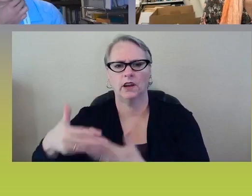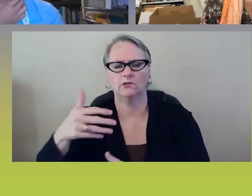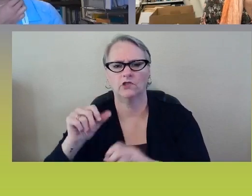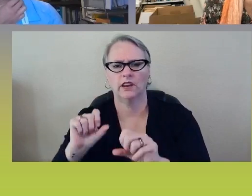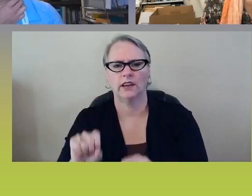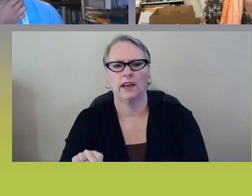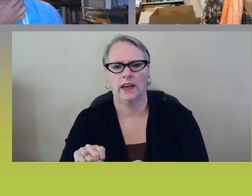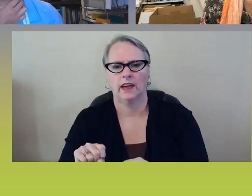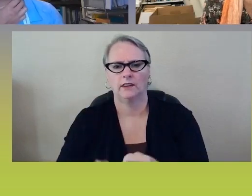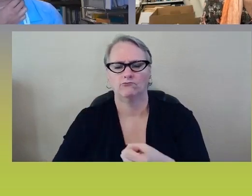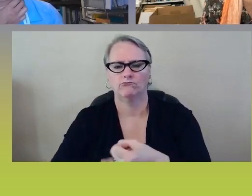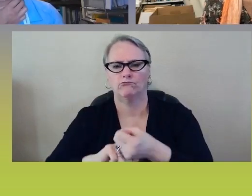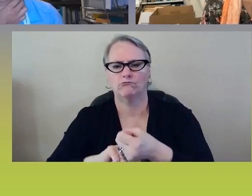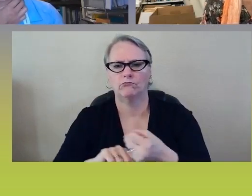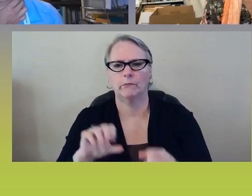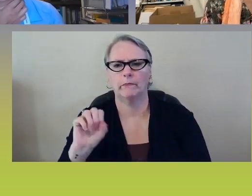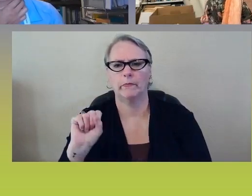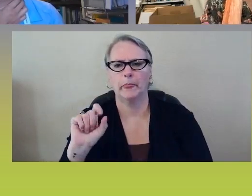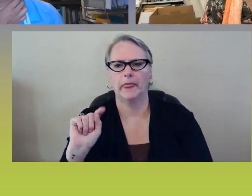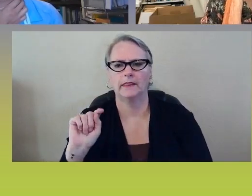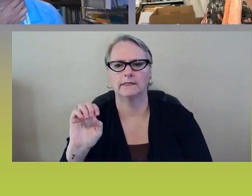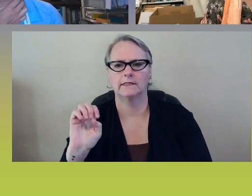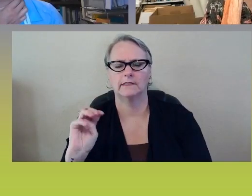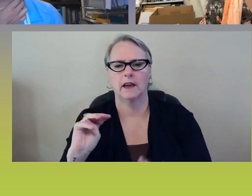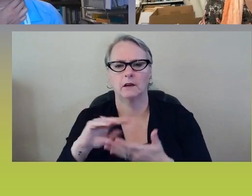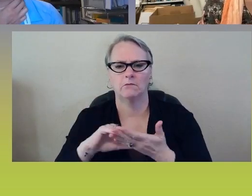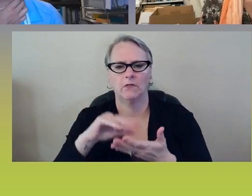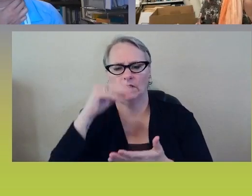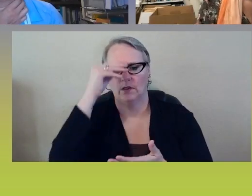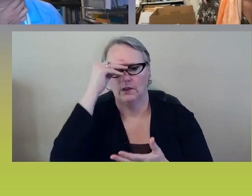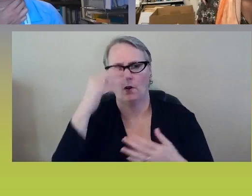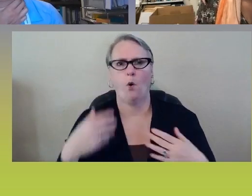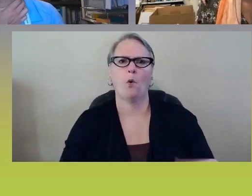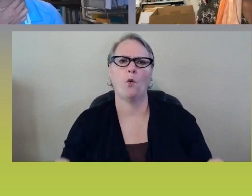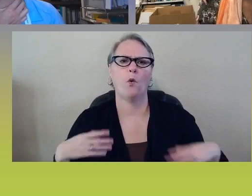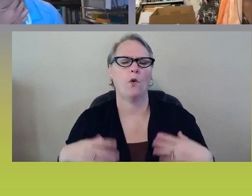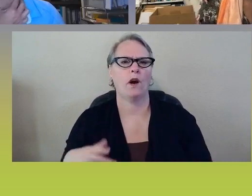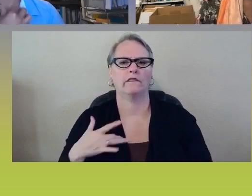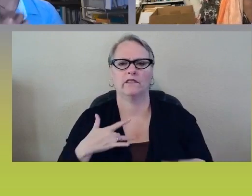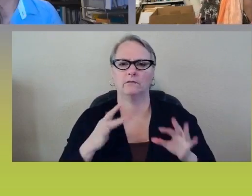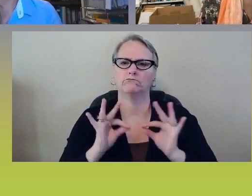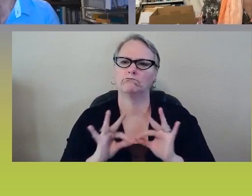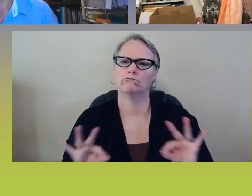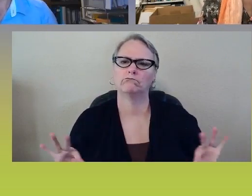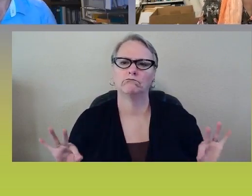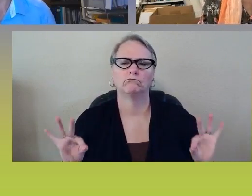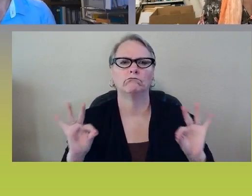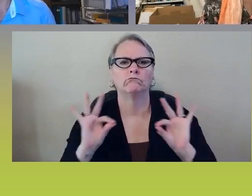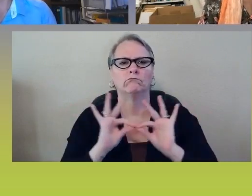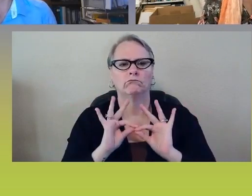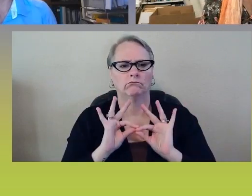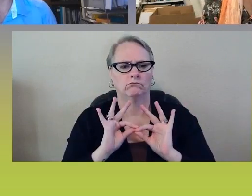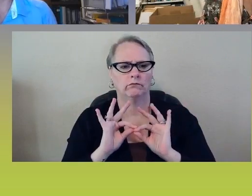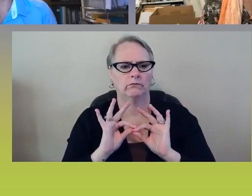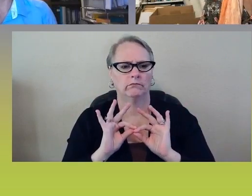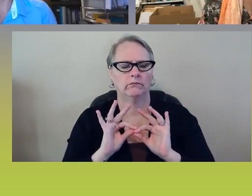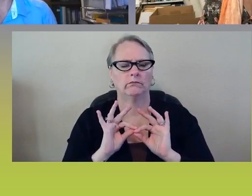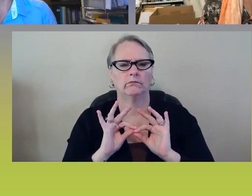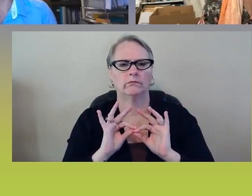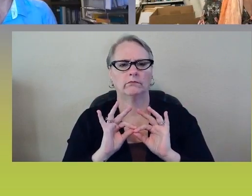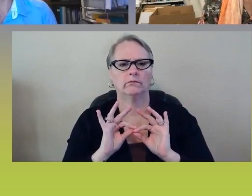environment? Oh, I think it's fundamental. I've been, a